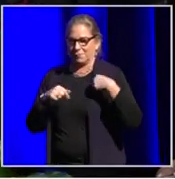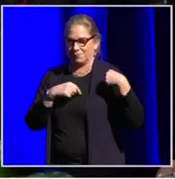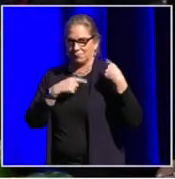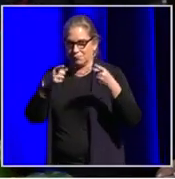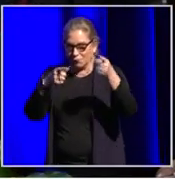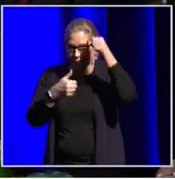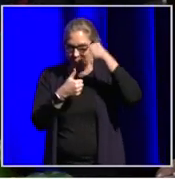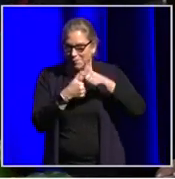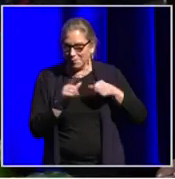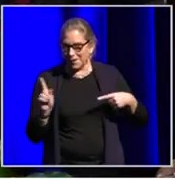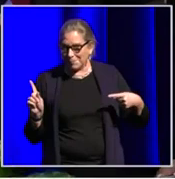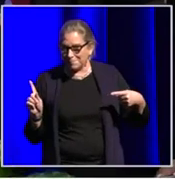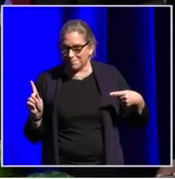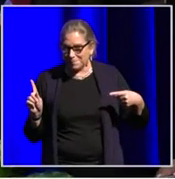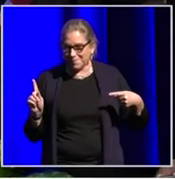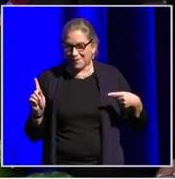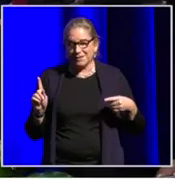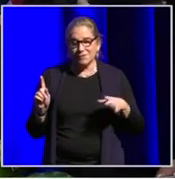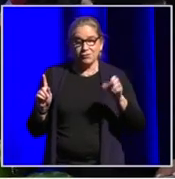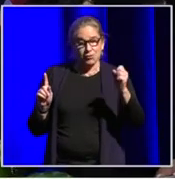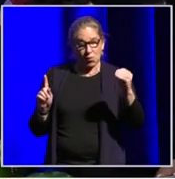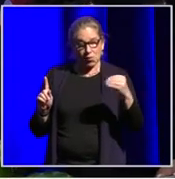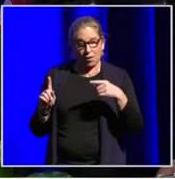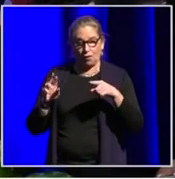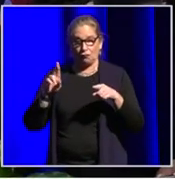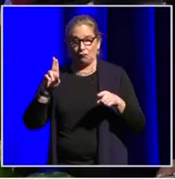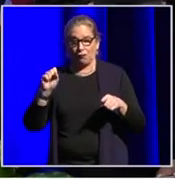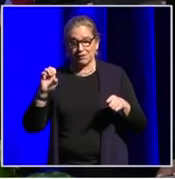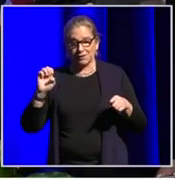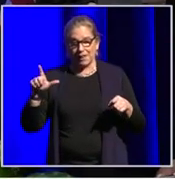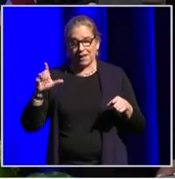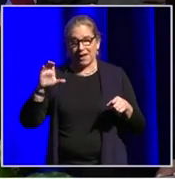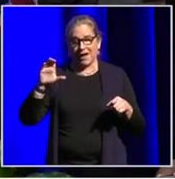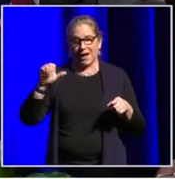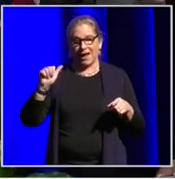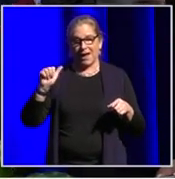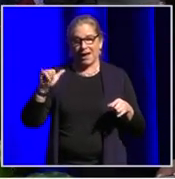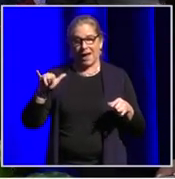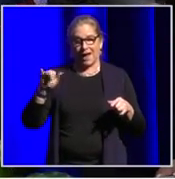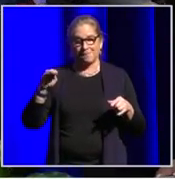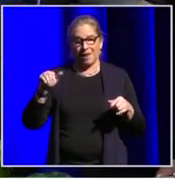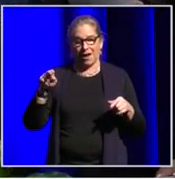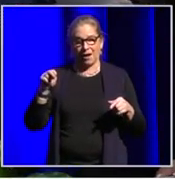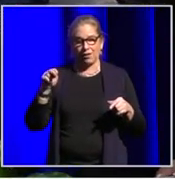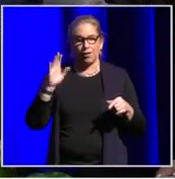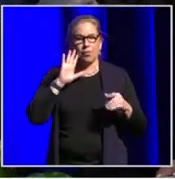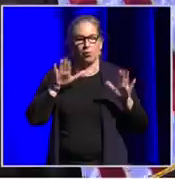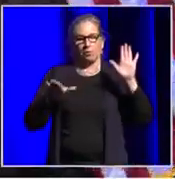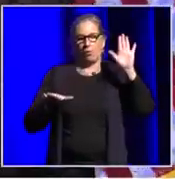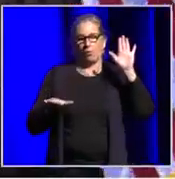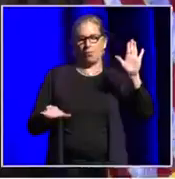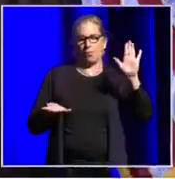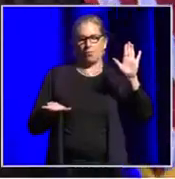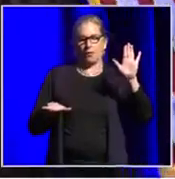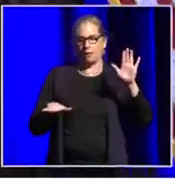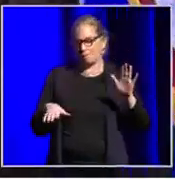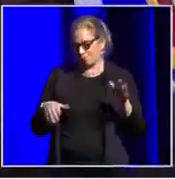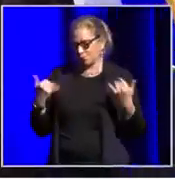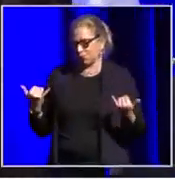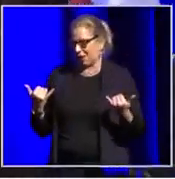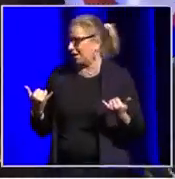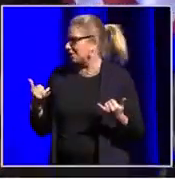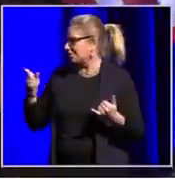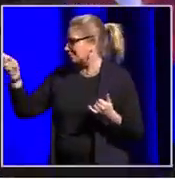Russell F. Kanan, Associate Judge, Superior Court of the District of Columbia. Honorable Matthew Fruman. Come right up, please.